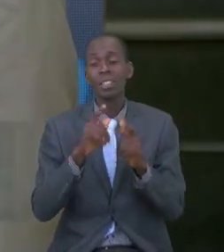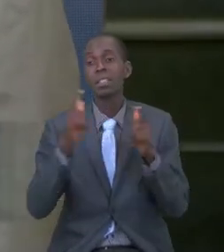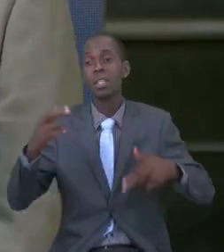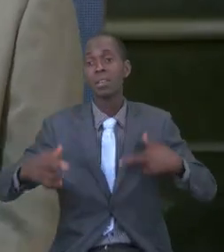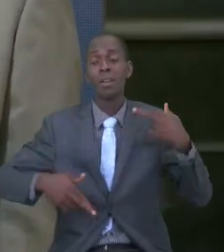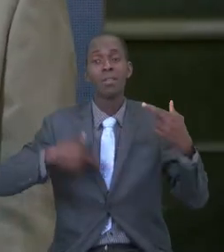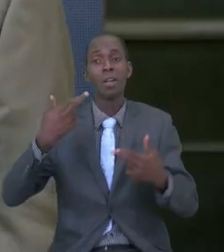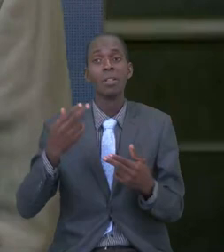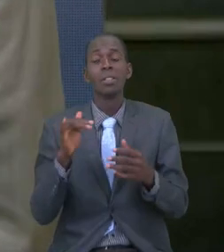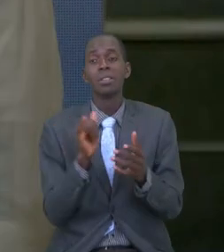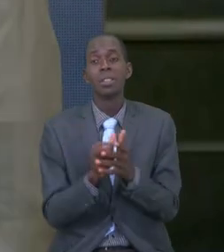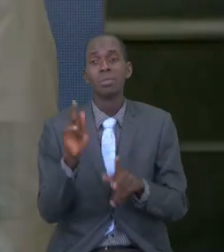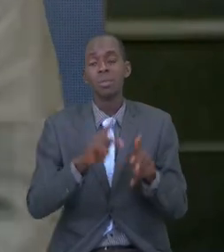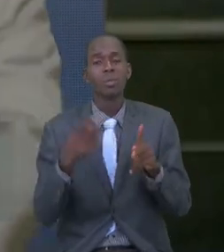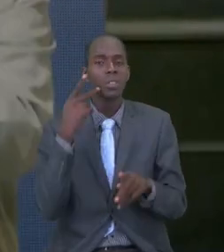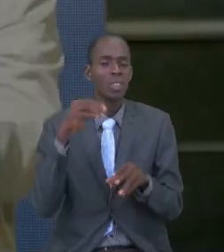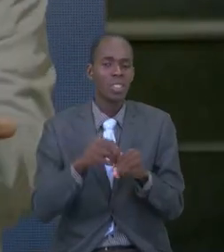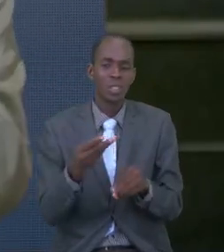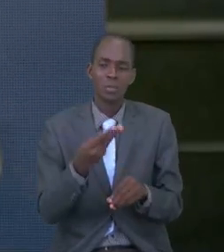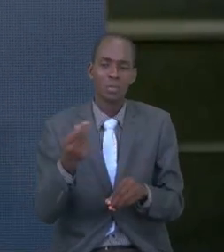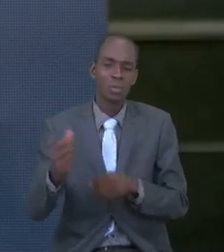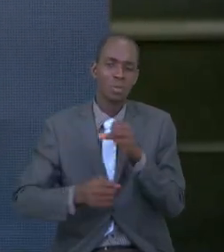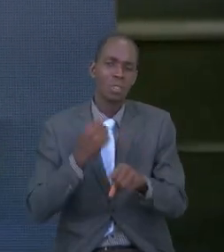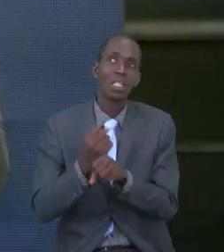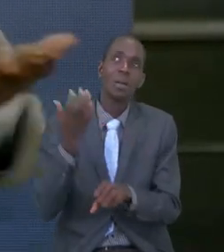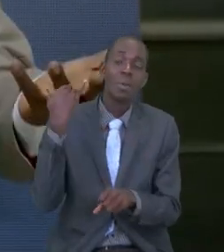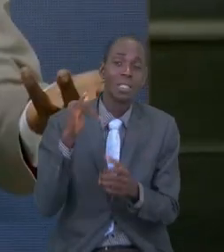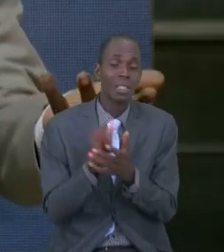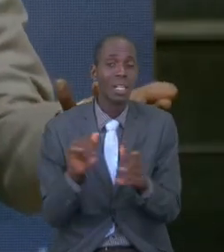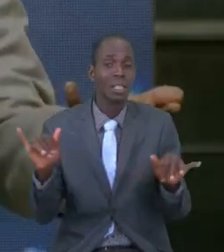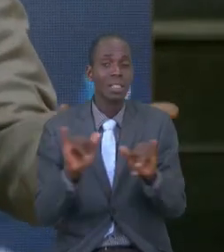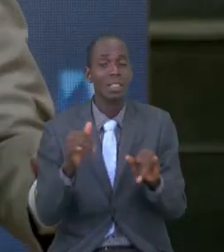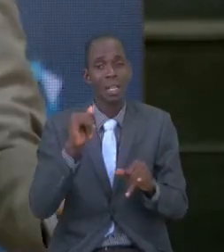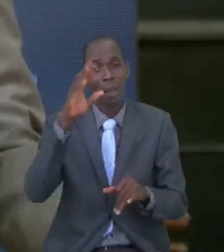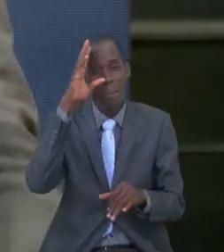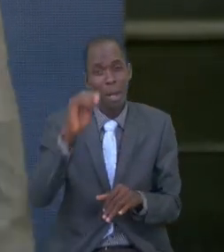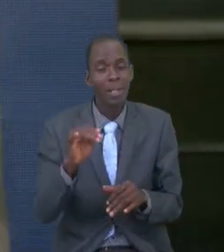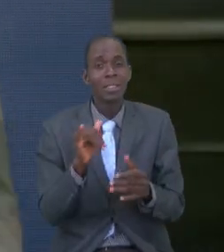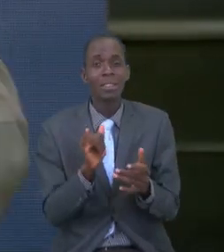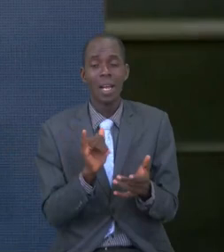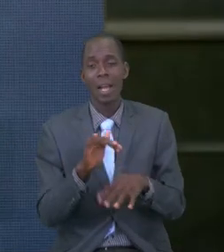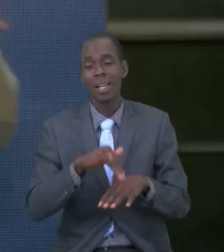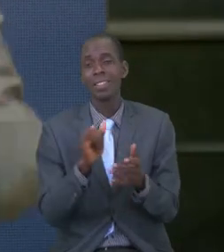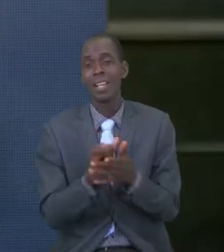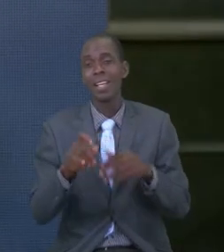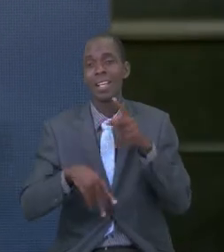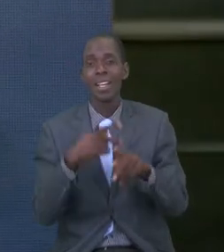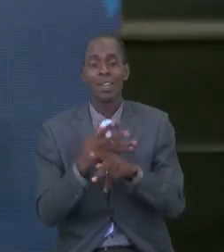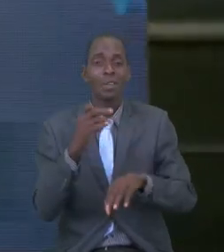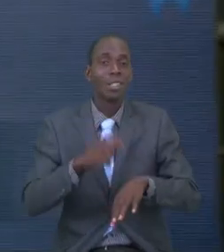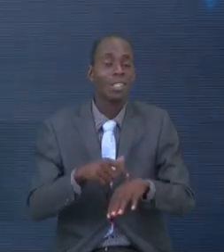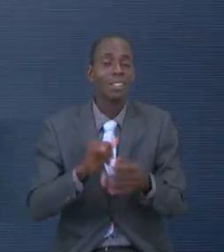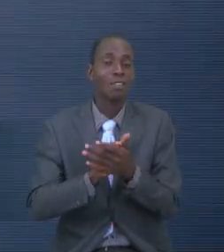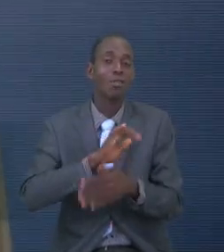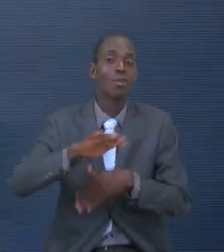few centuries before, such a man, at such a moment, that the whole